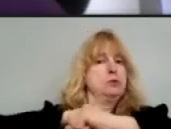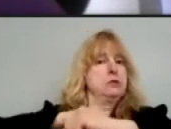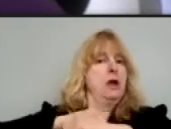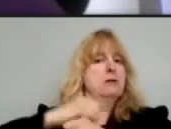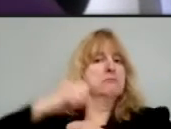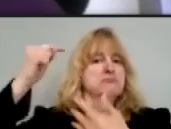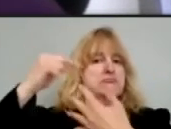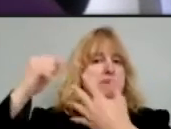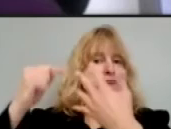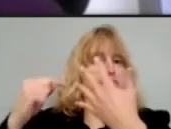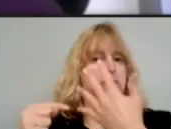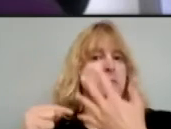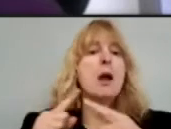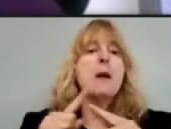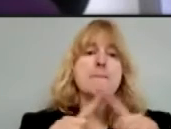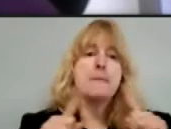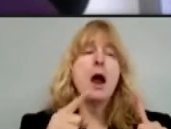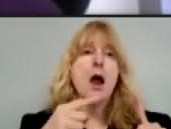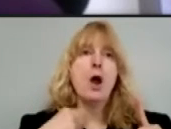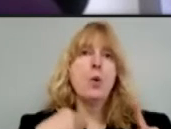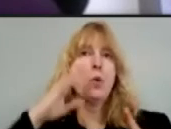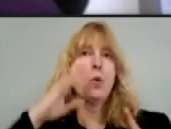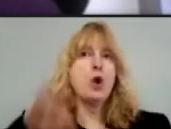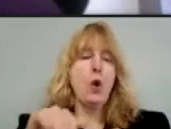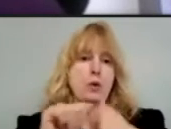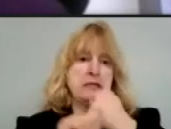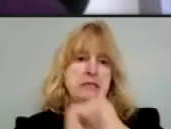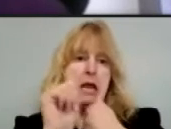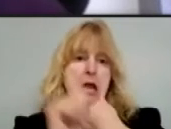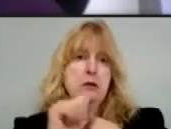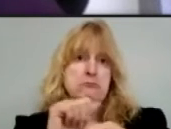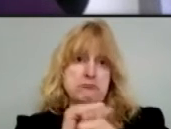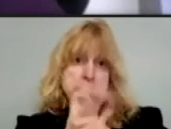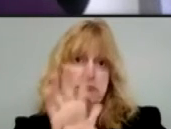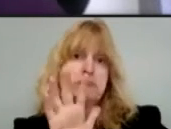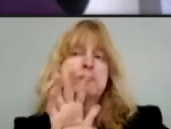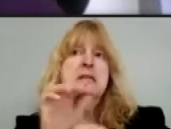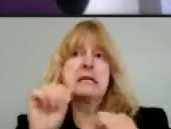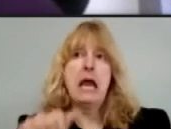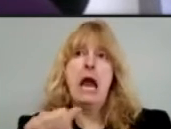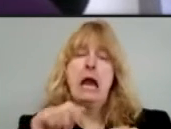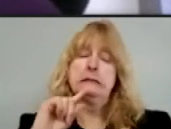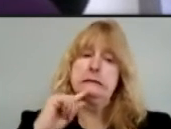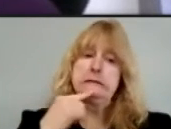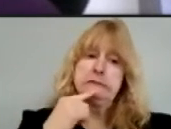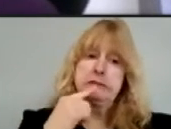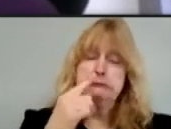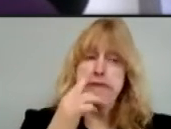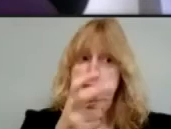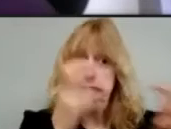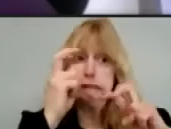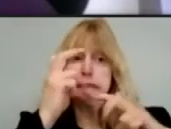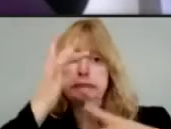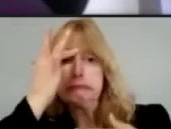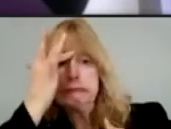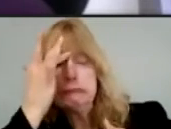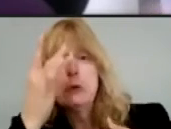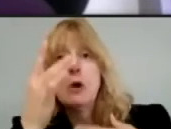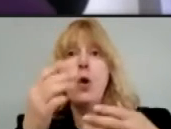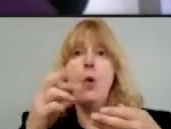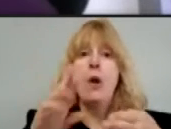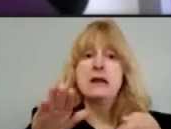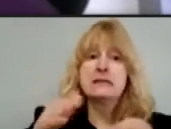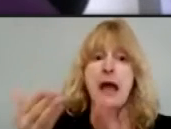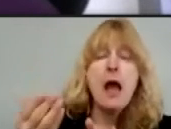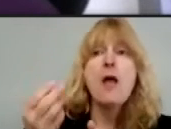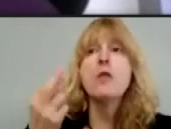of COVID-19. We know that it can either cause severe illness or death, or even if it's mild illness, there are long haulers. We know